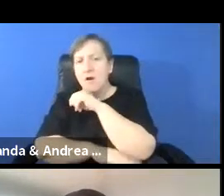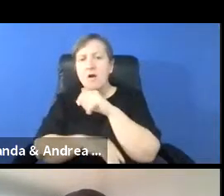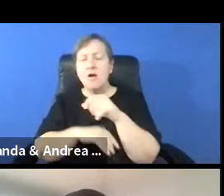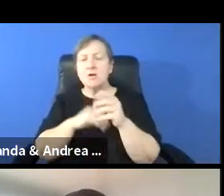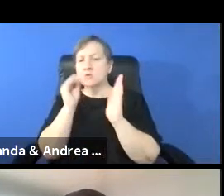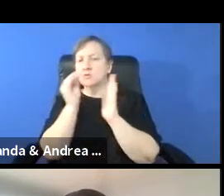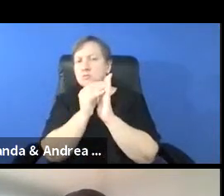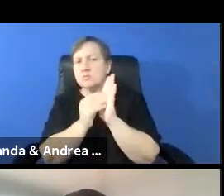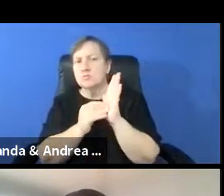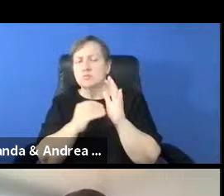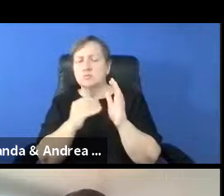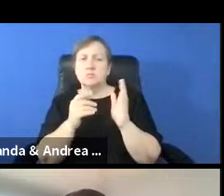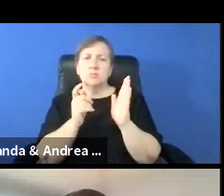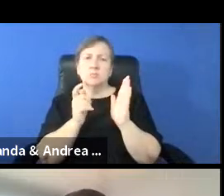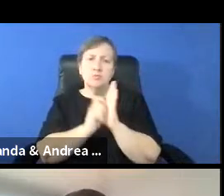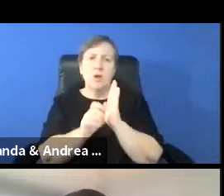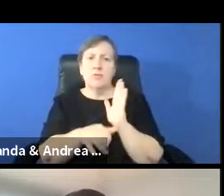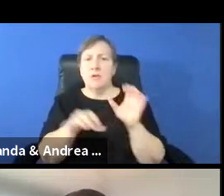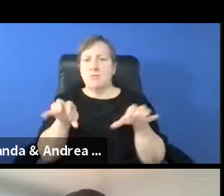measures.